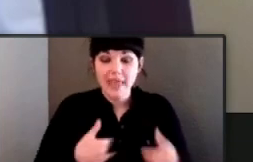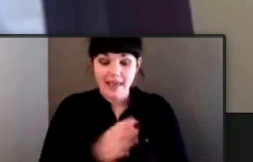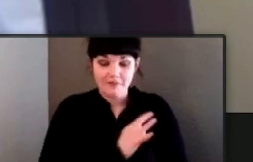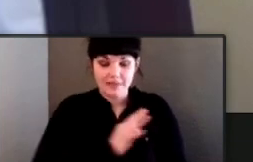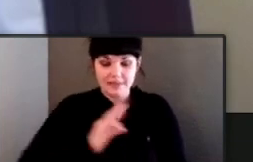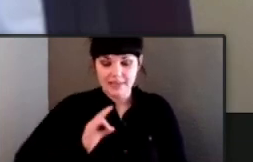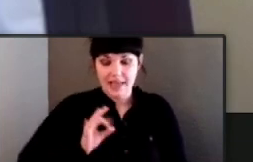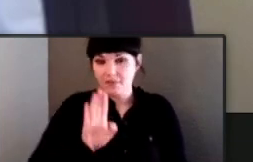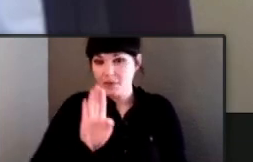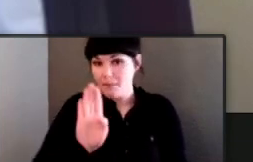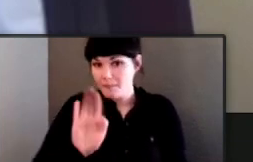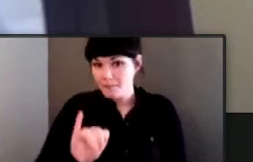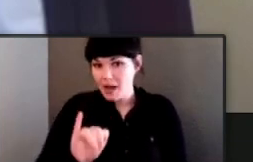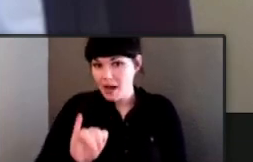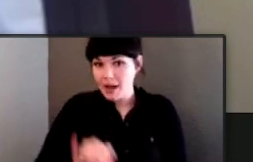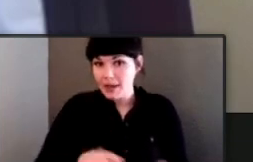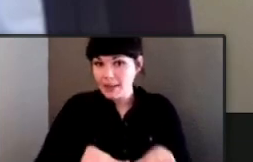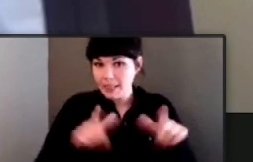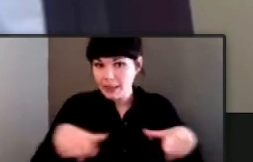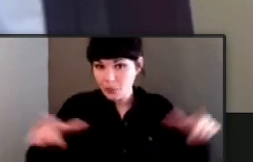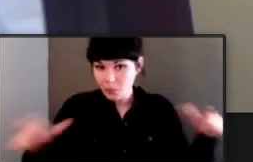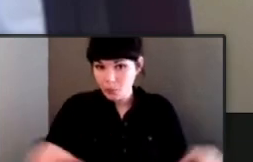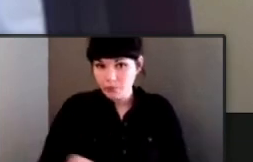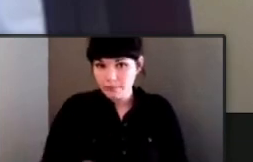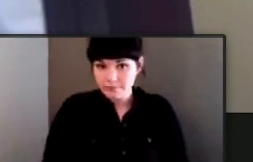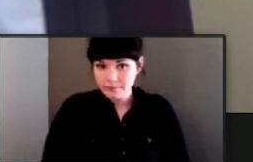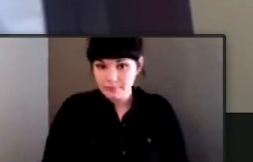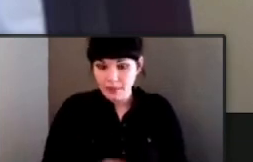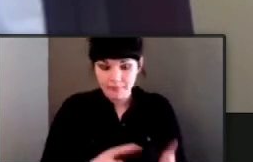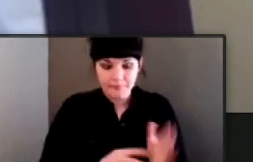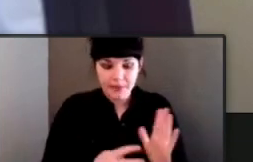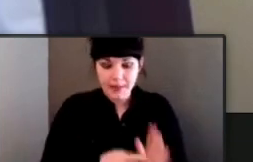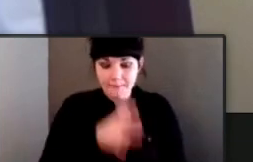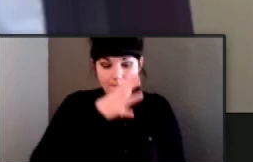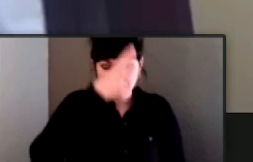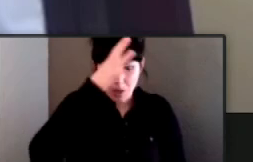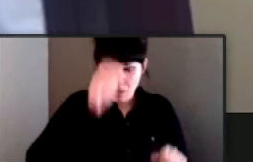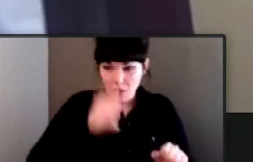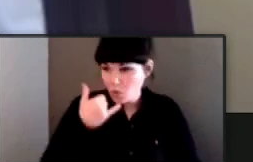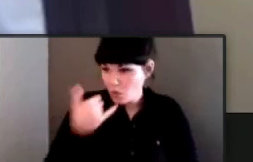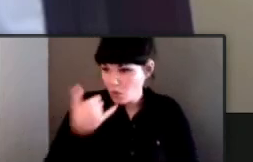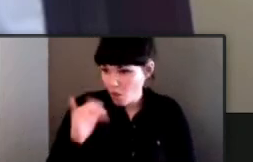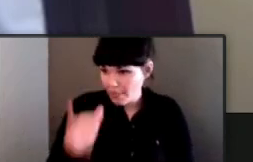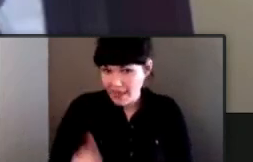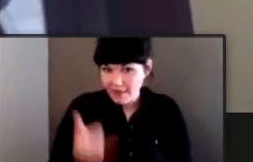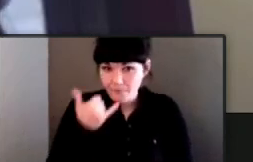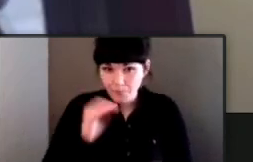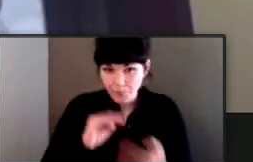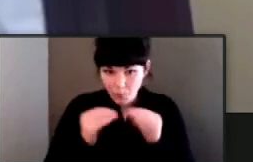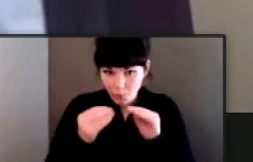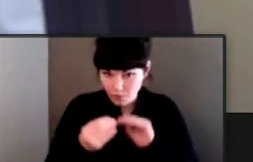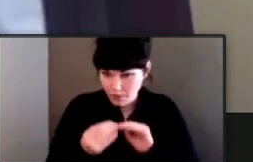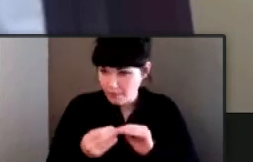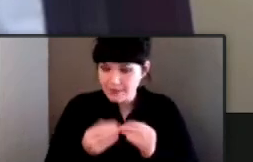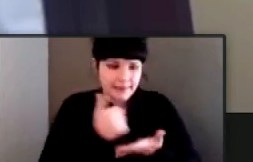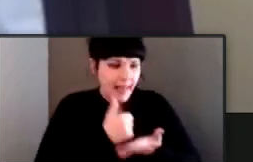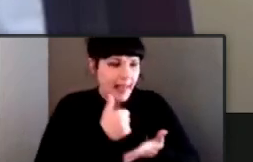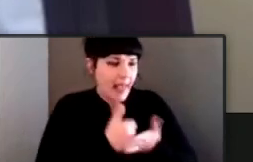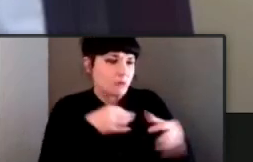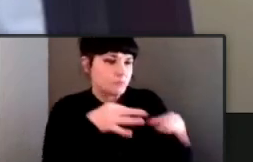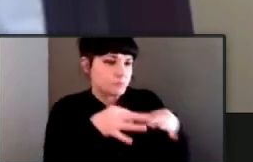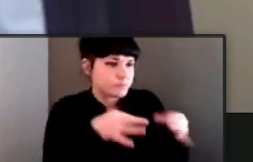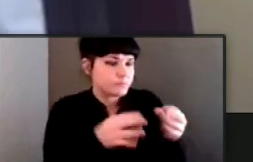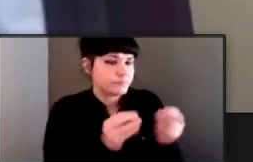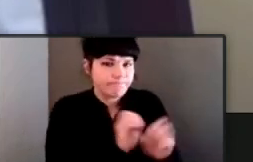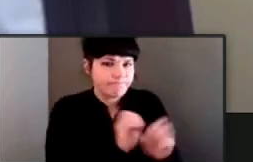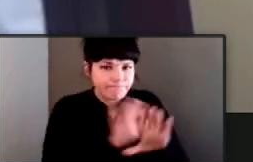homework hotline and receive assistance. And their family can also be at hand to hear the assistance in